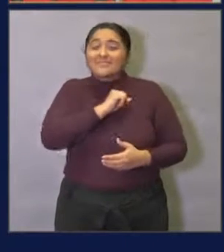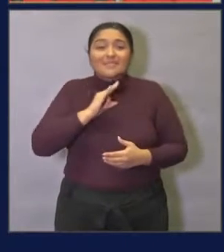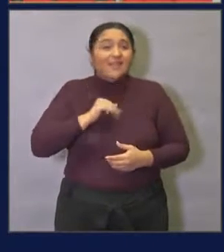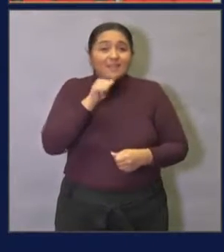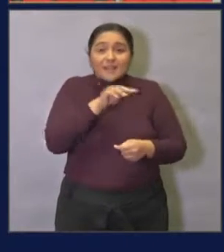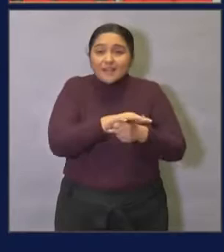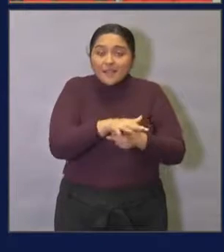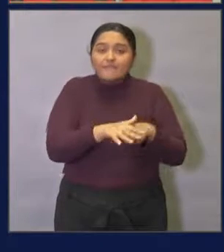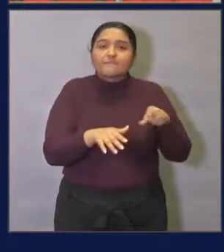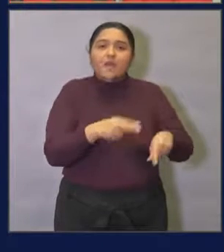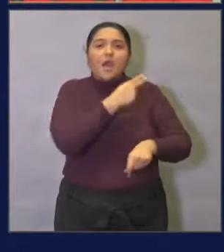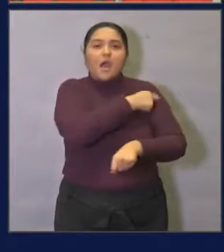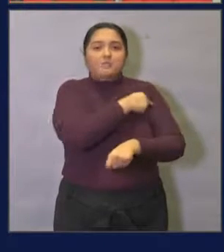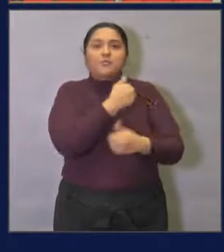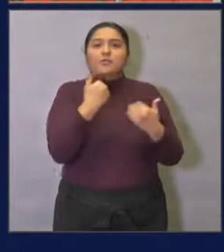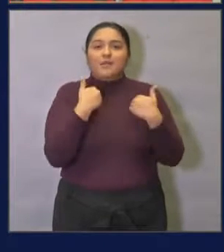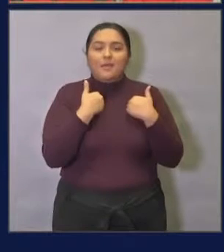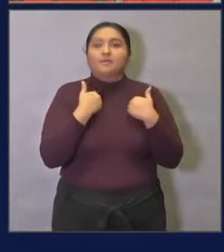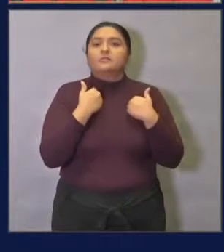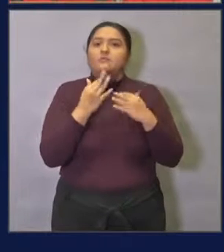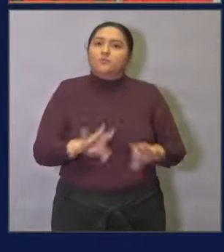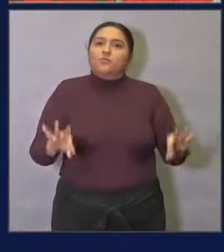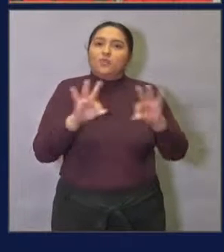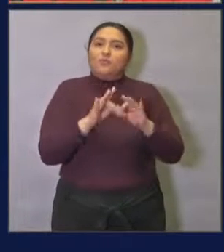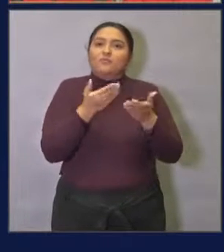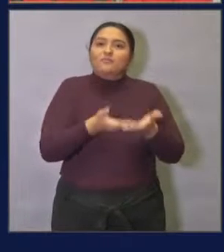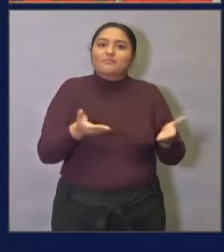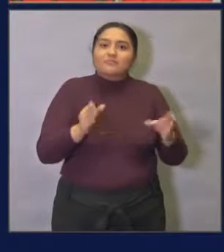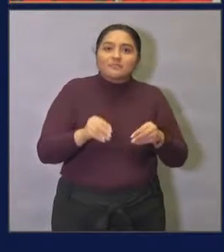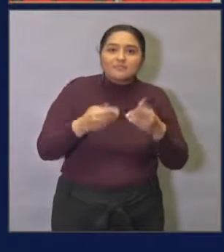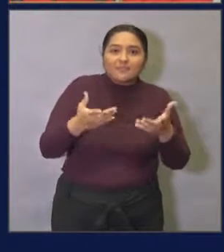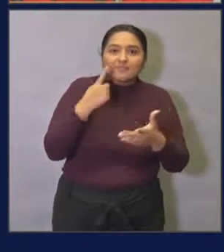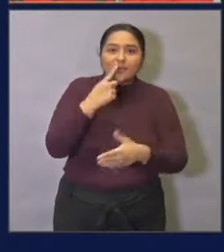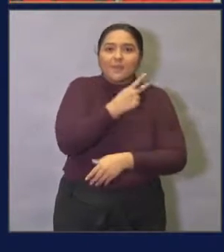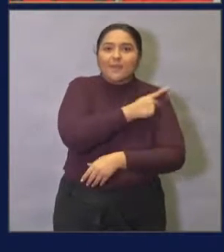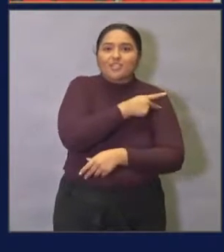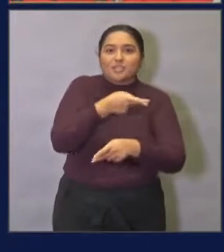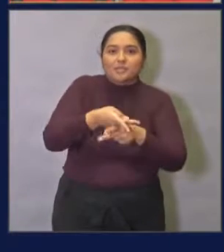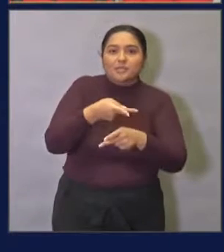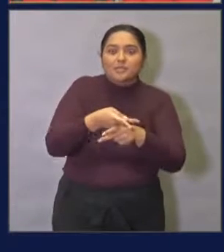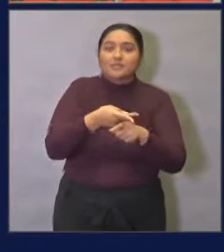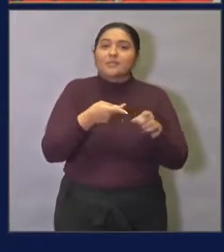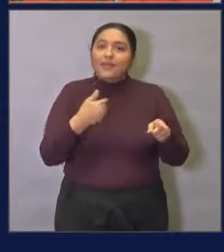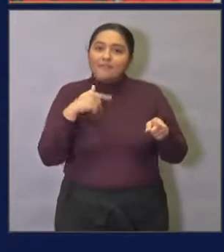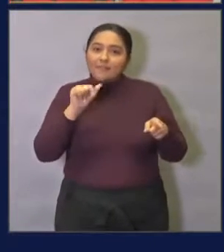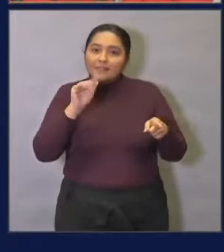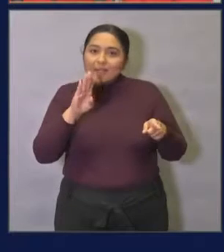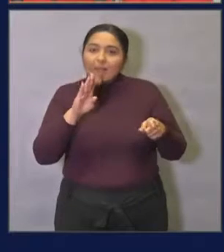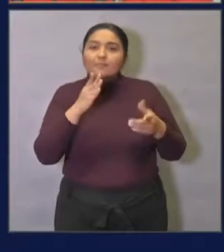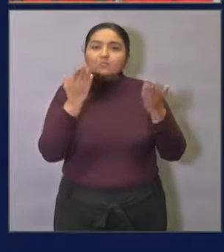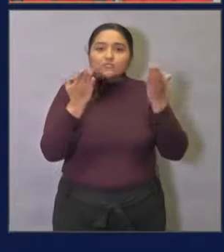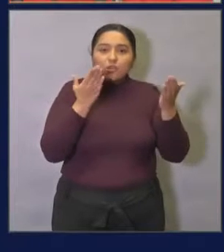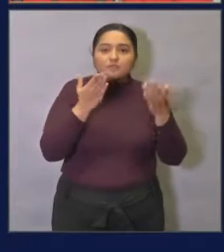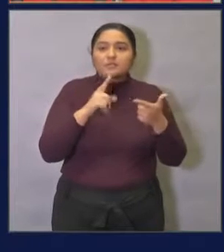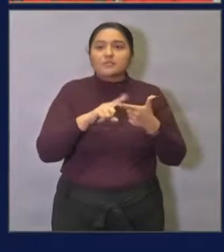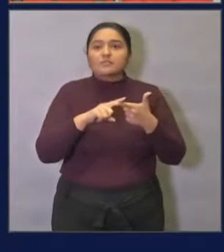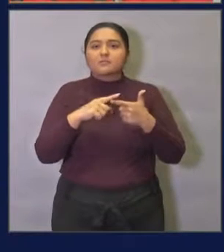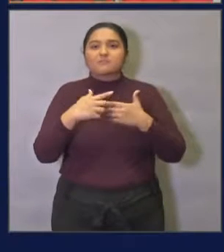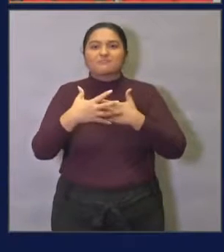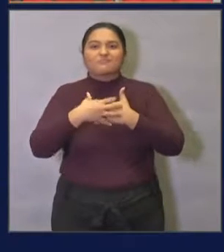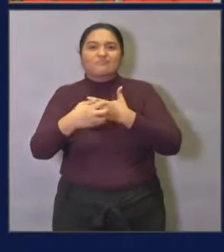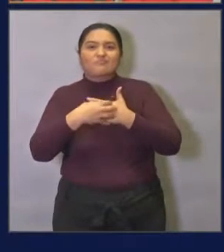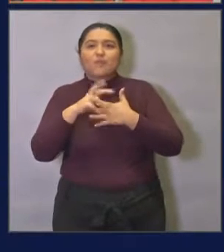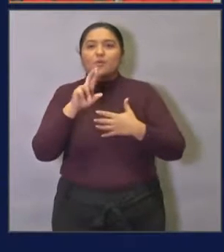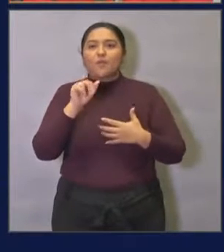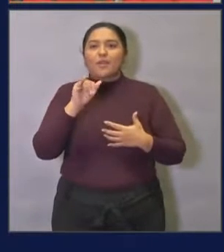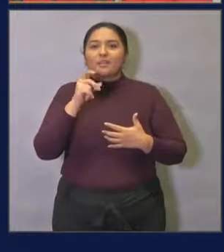have critical infrastructure that is needed for the proper care of patients. They have laboratory services, radiology services, cafeteria